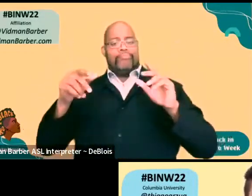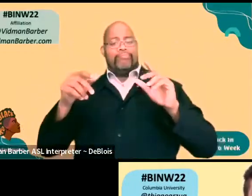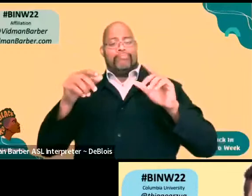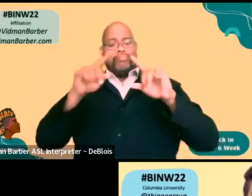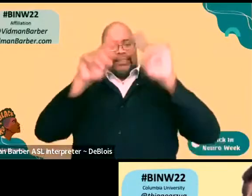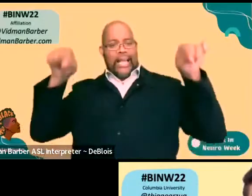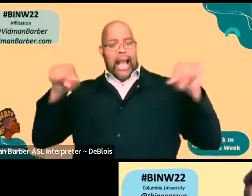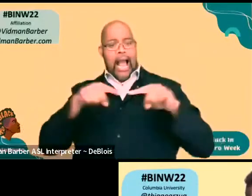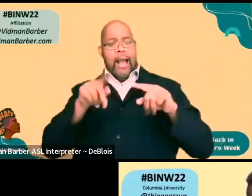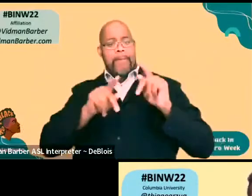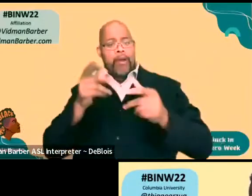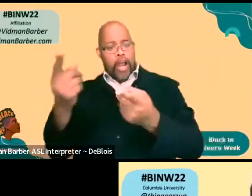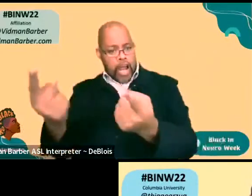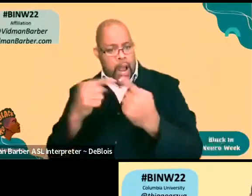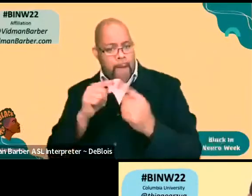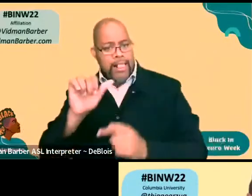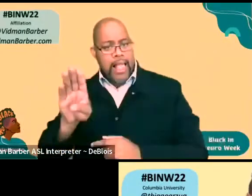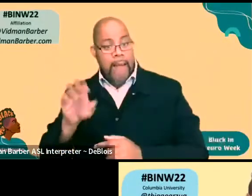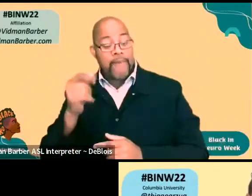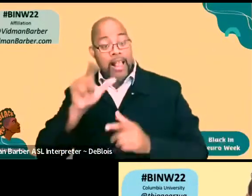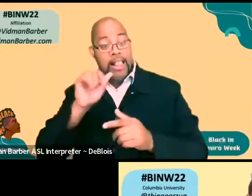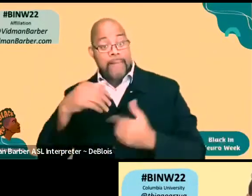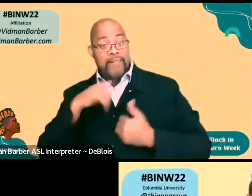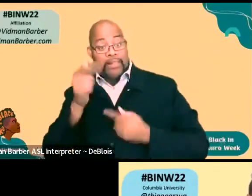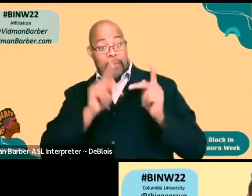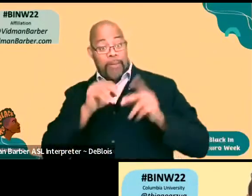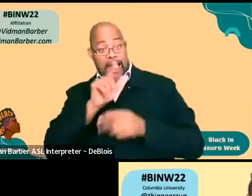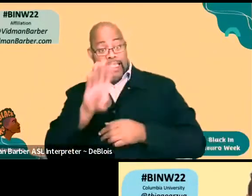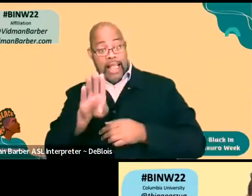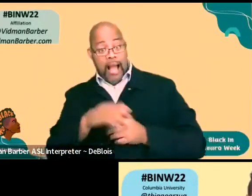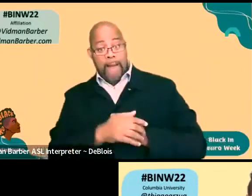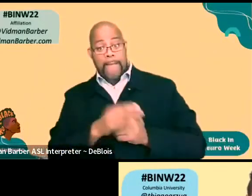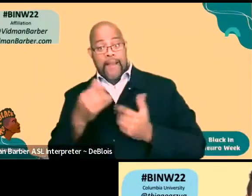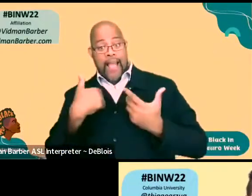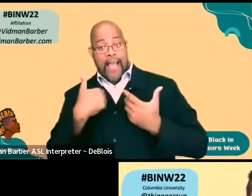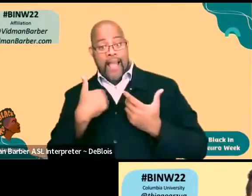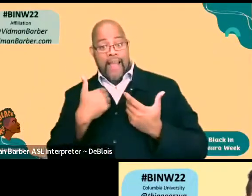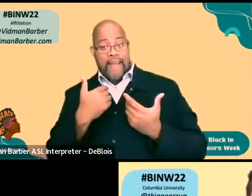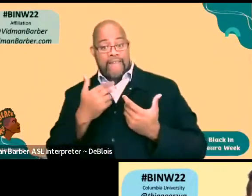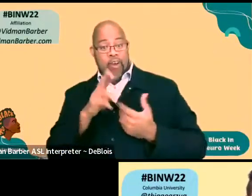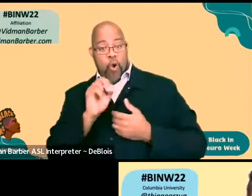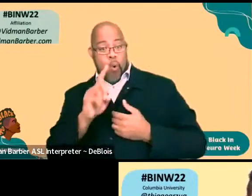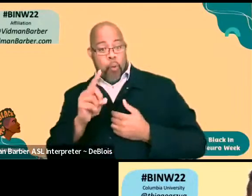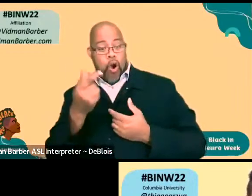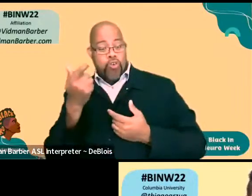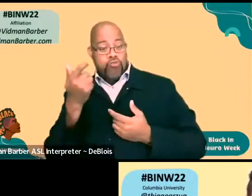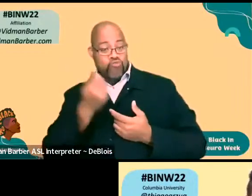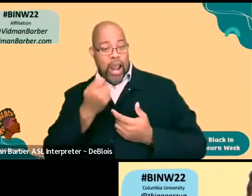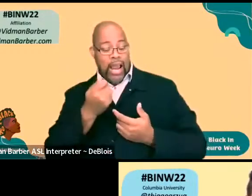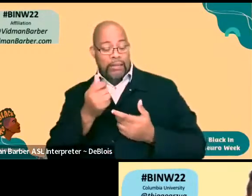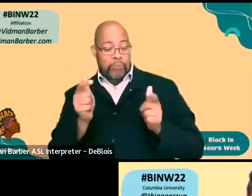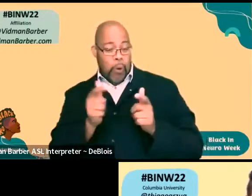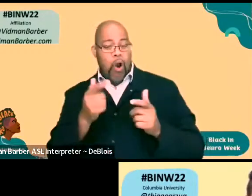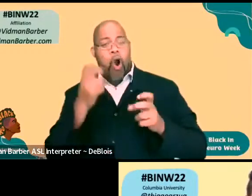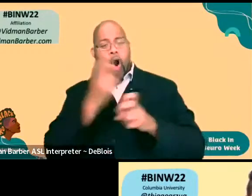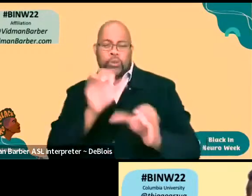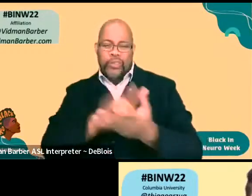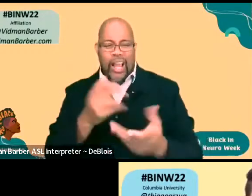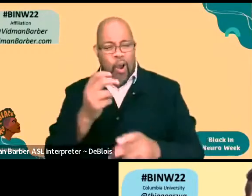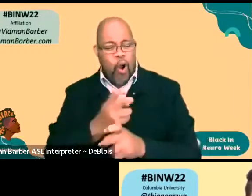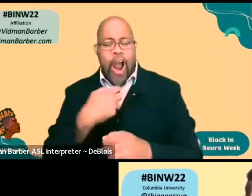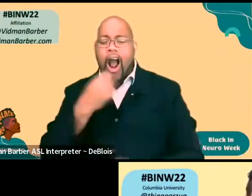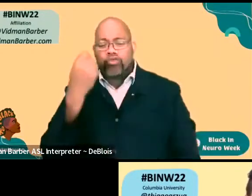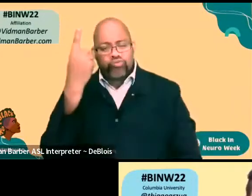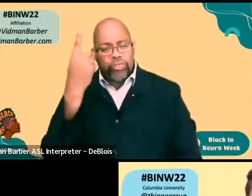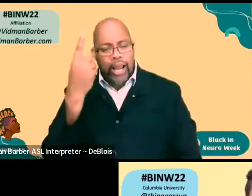lab. And, if you're a lab and there's 10 people in the lab and you have a modest R01 grant as a PI, it's hard to do that. I understand